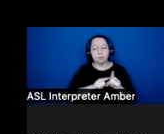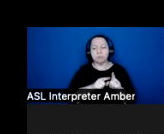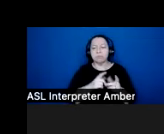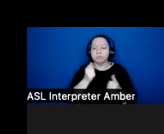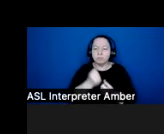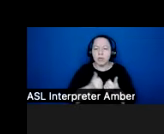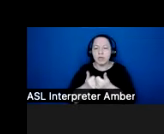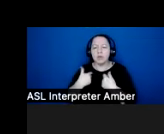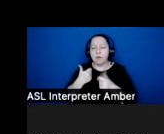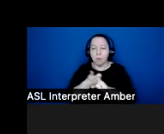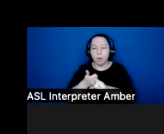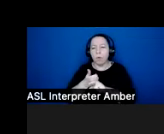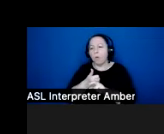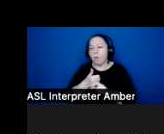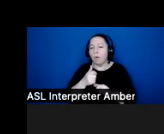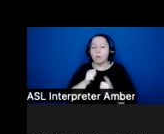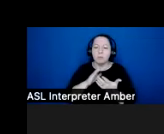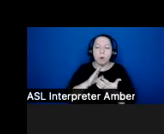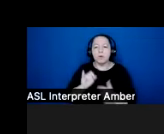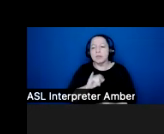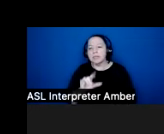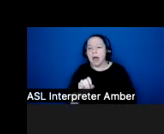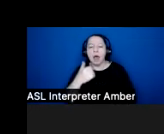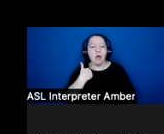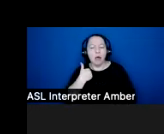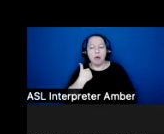own style. And like I said,